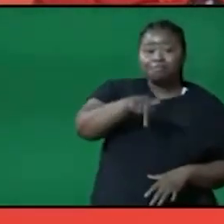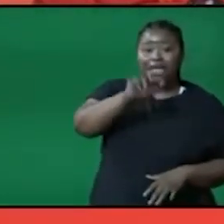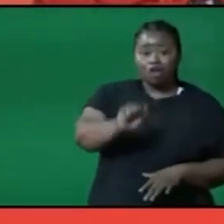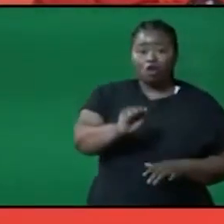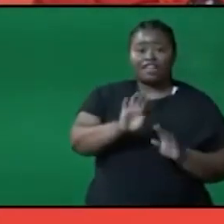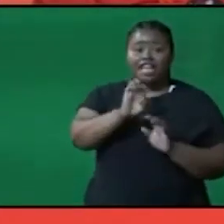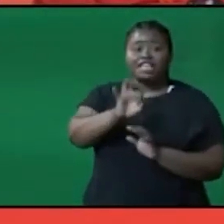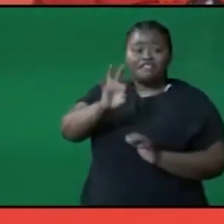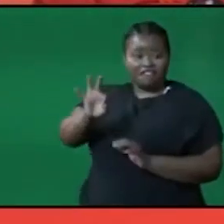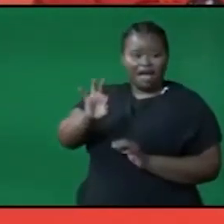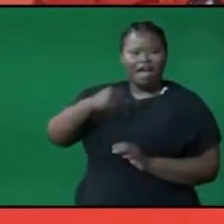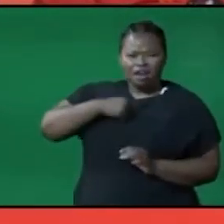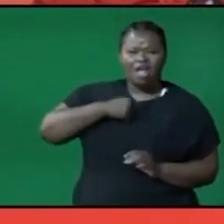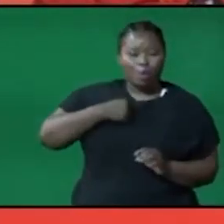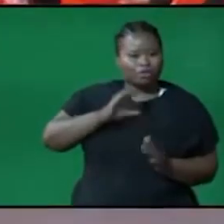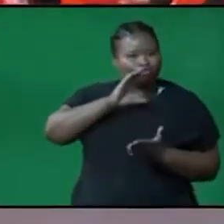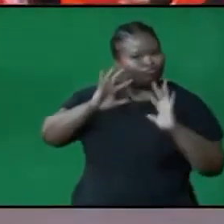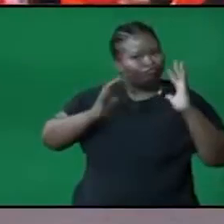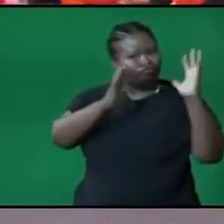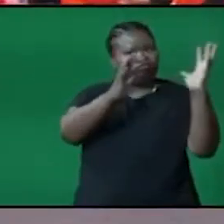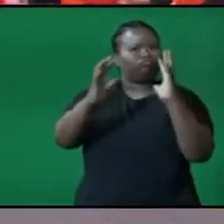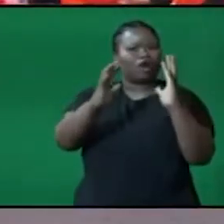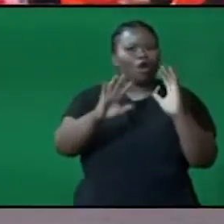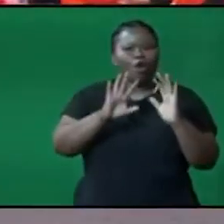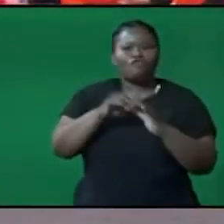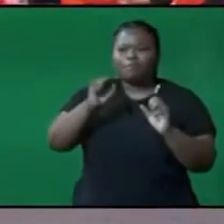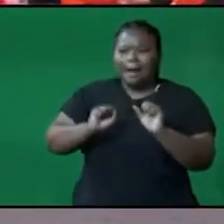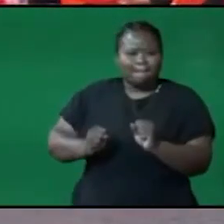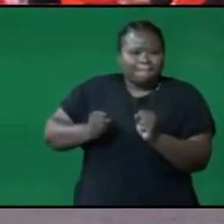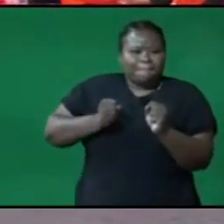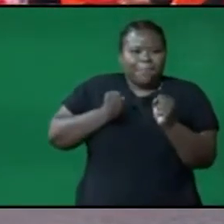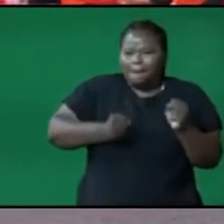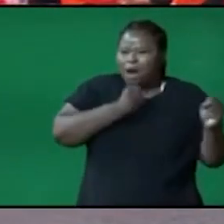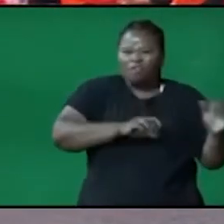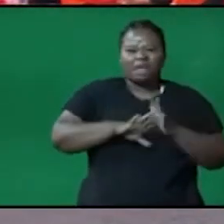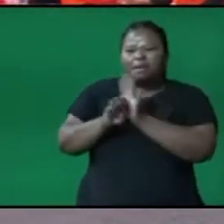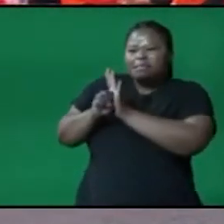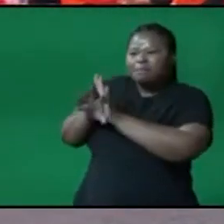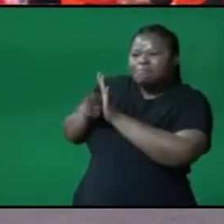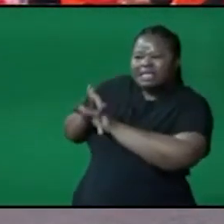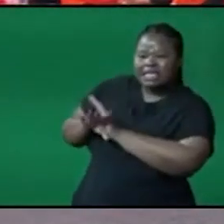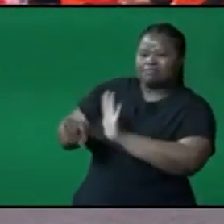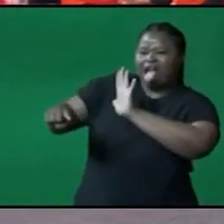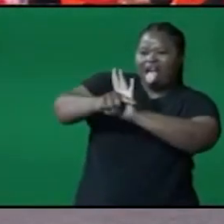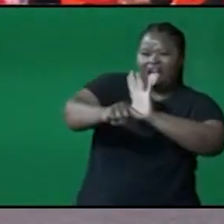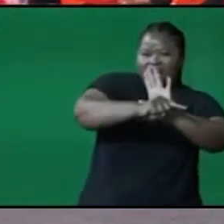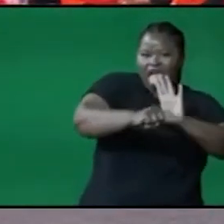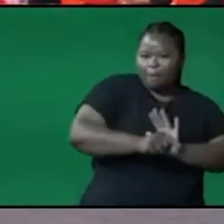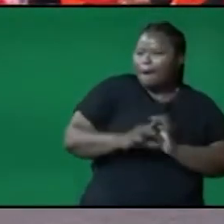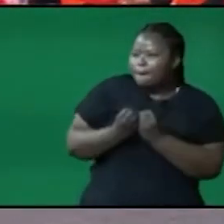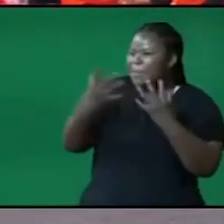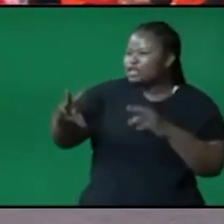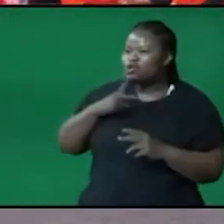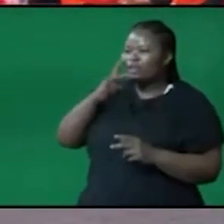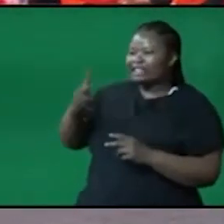EFF, I want to commend you from resisting the provocation of the media and many of those who wish to see